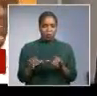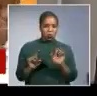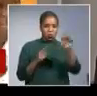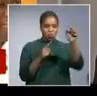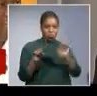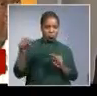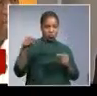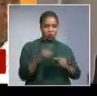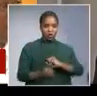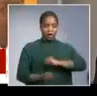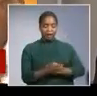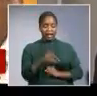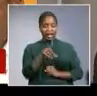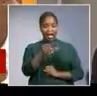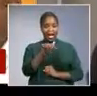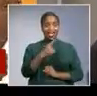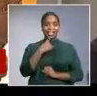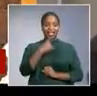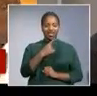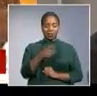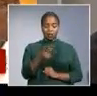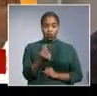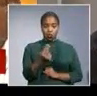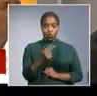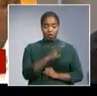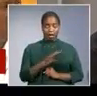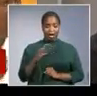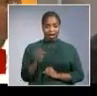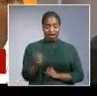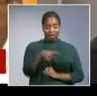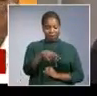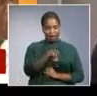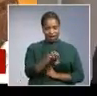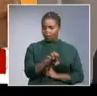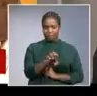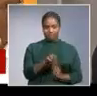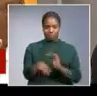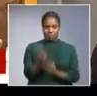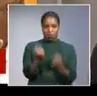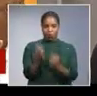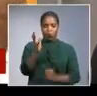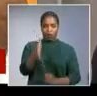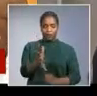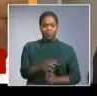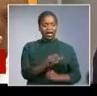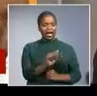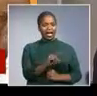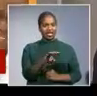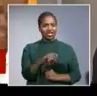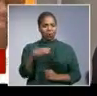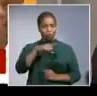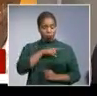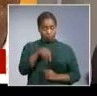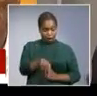The DA intends to challenge the appointment of Mongameli Bobani in PE, and the ANC pushing to oust Tshwane Mayor